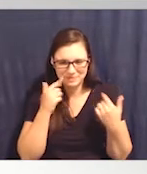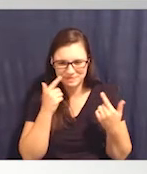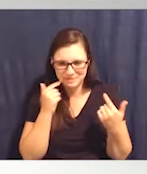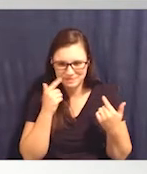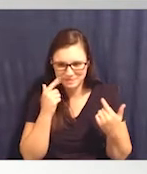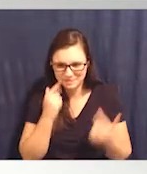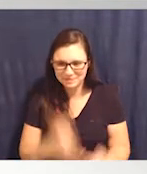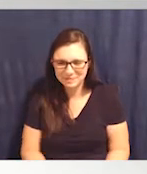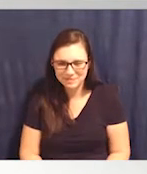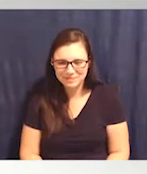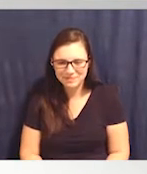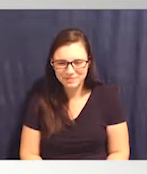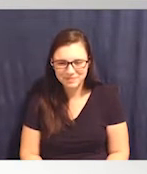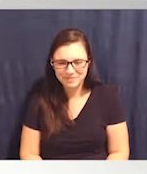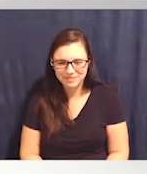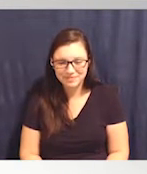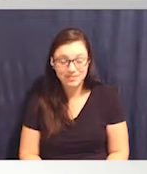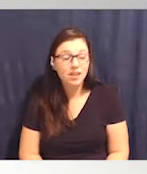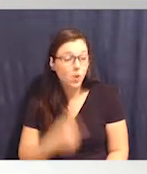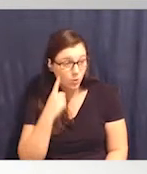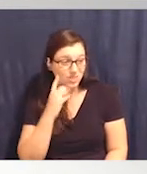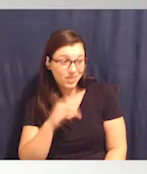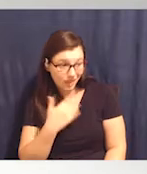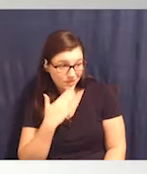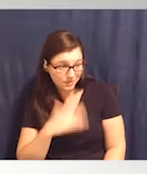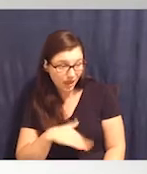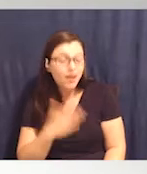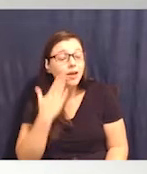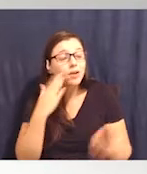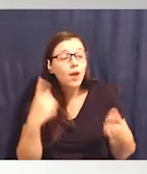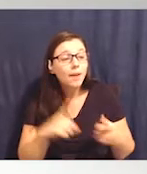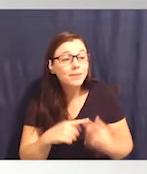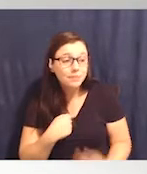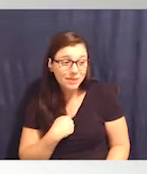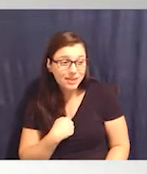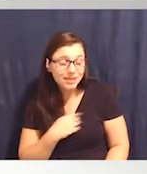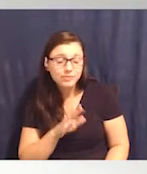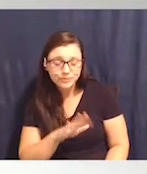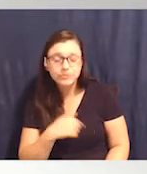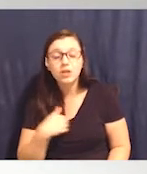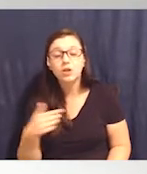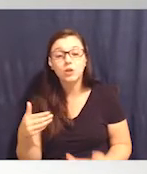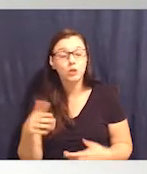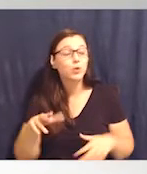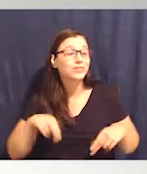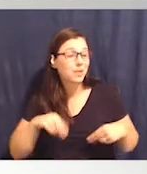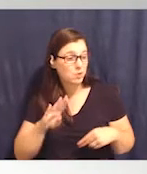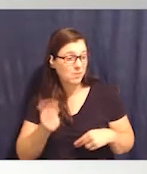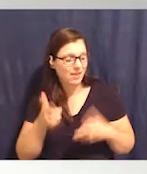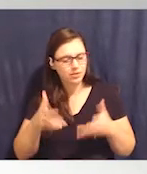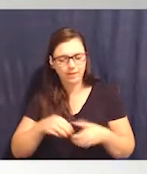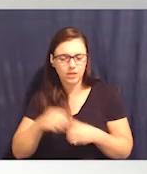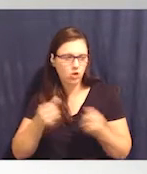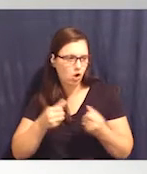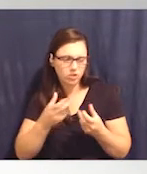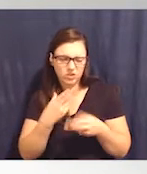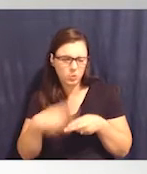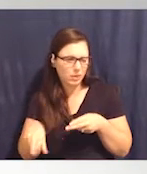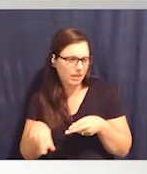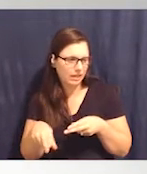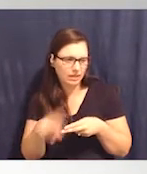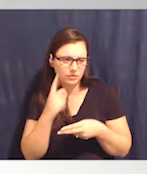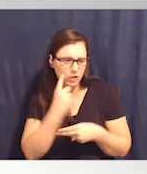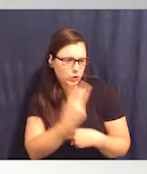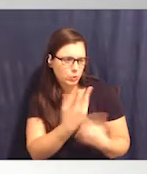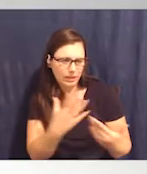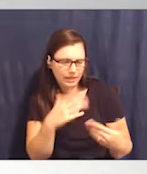You think that's bad? Well, you know what happened to me? So I leave the diaper bag in the car because I was just running in real quick for like 2 items. Thank you for